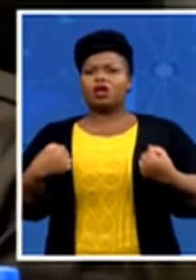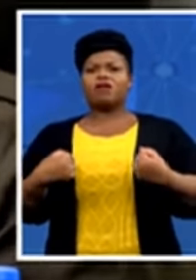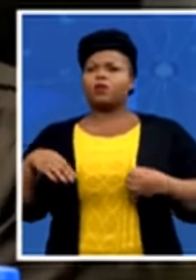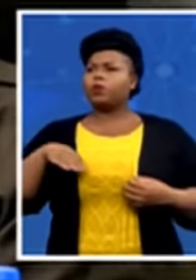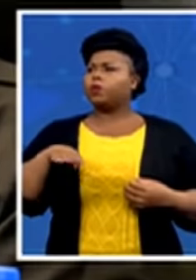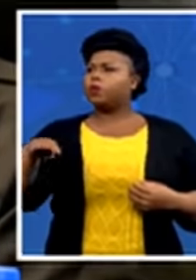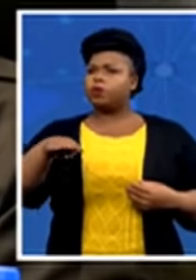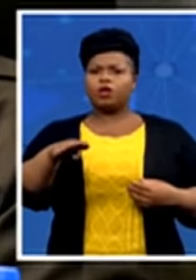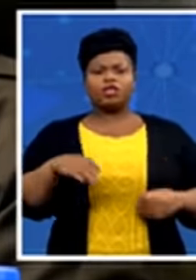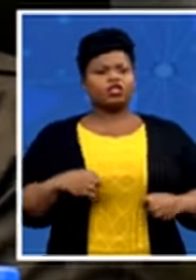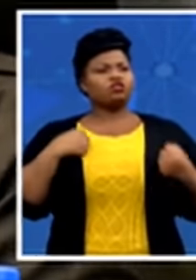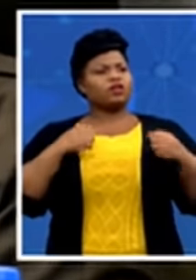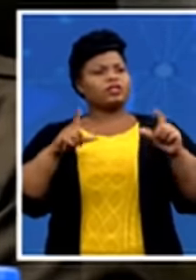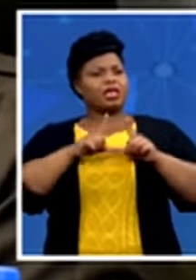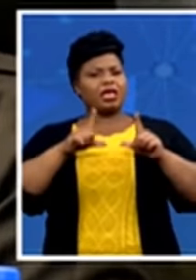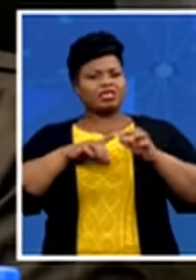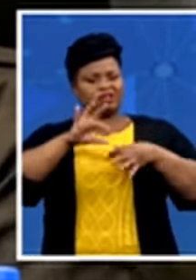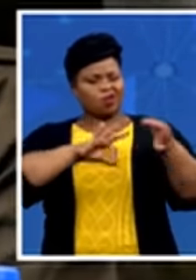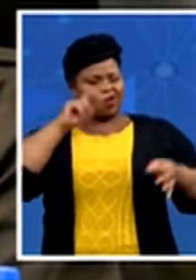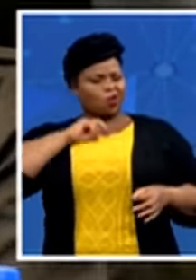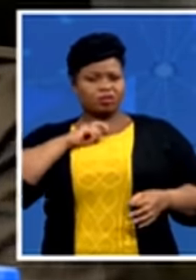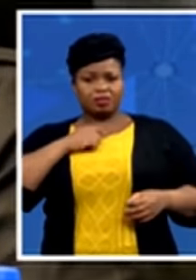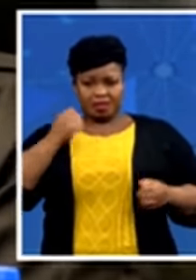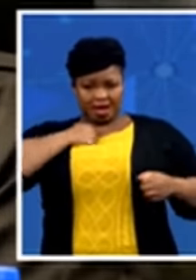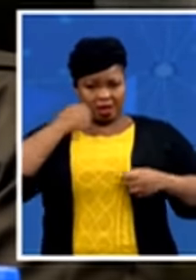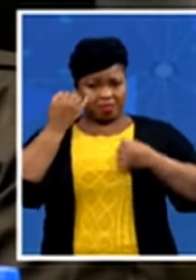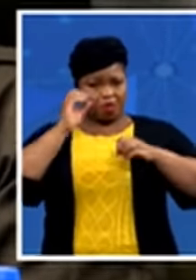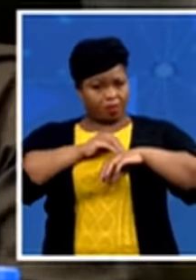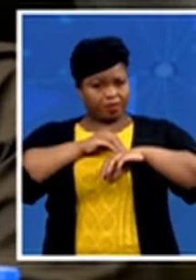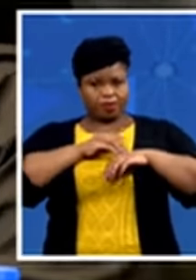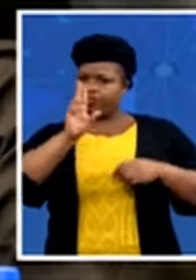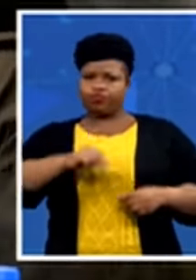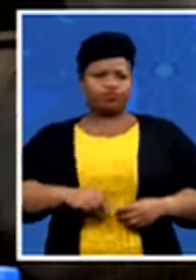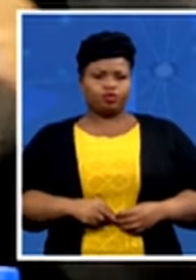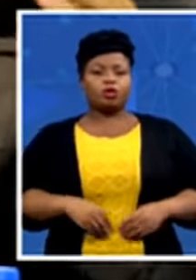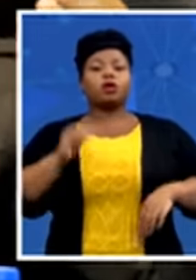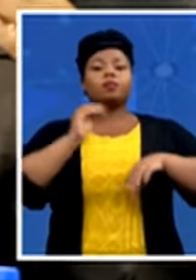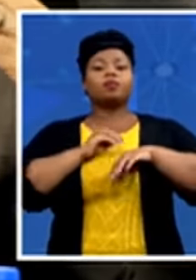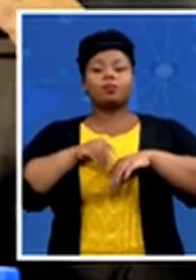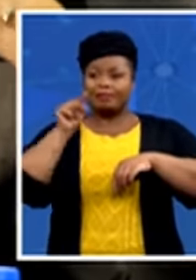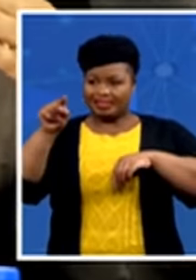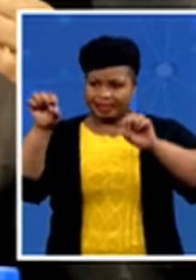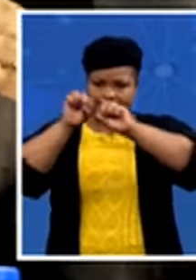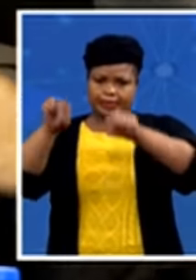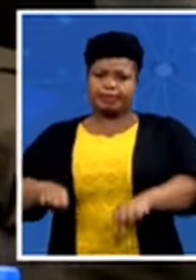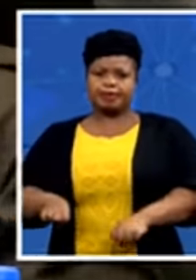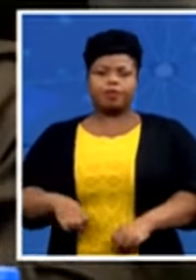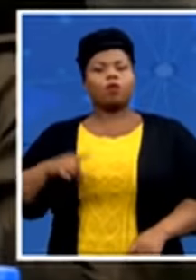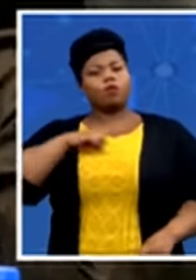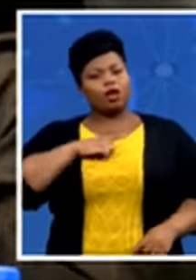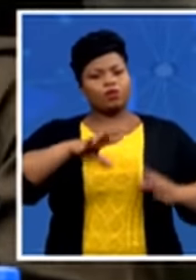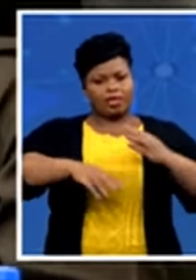not your problem. Mainly, is the problem with the system. So that is why we give ourselves till 31st